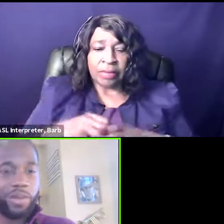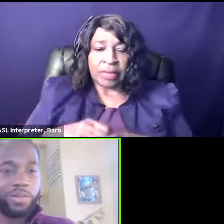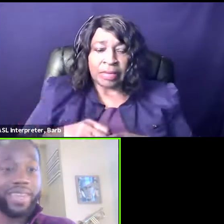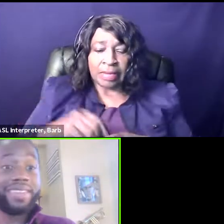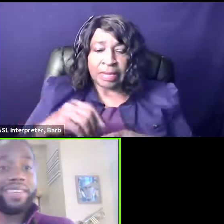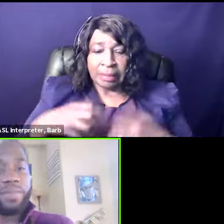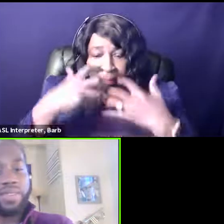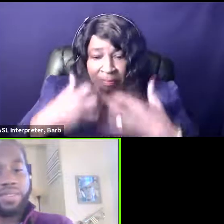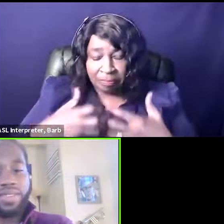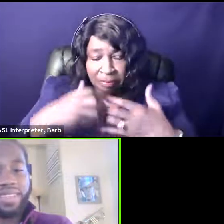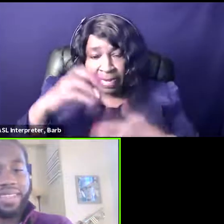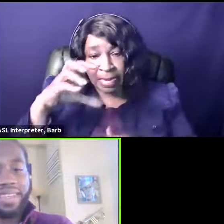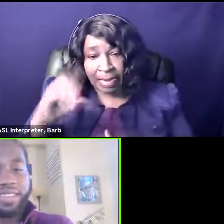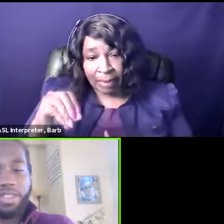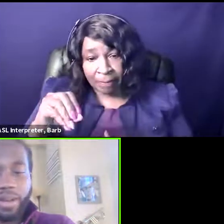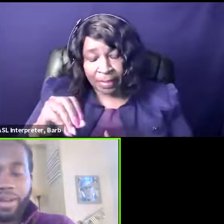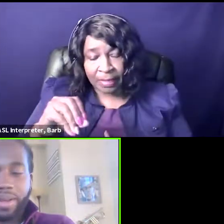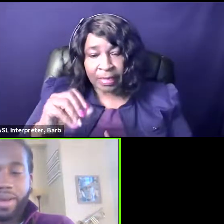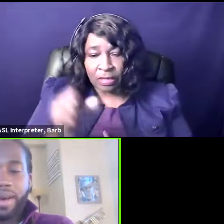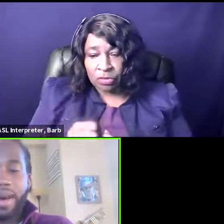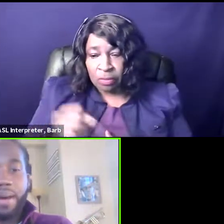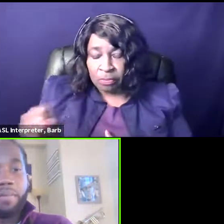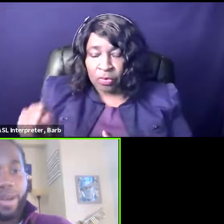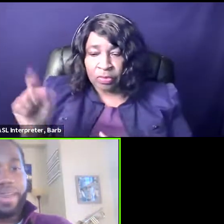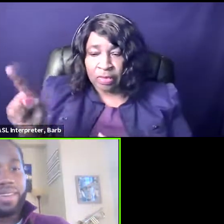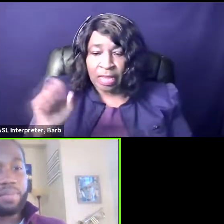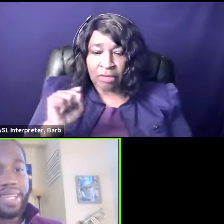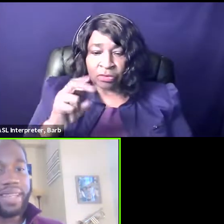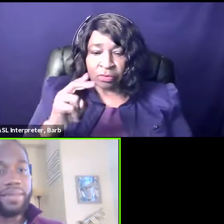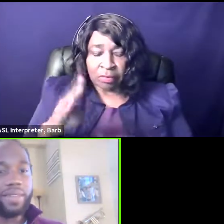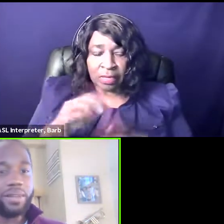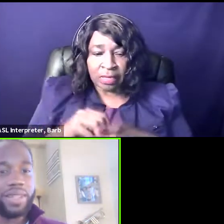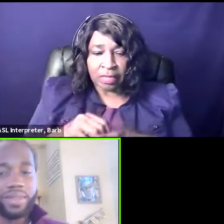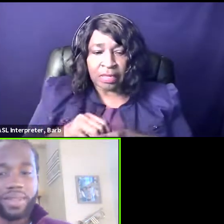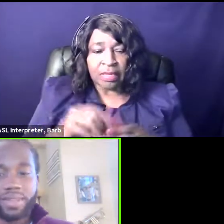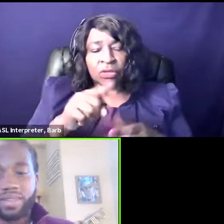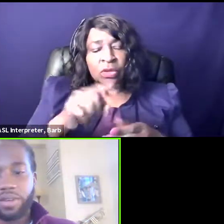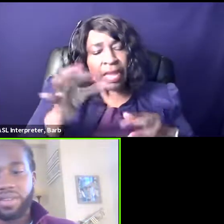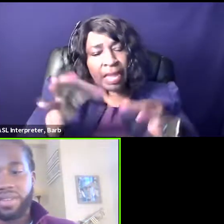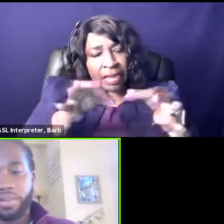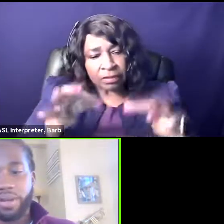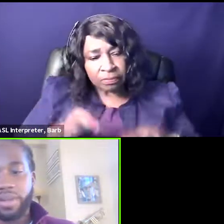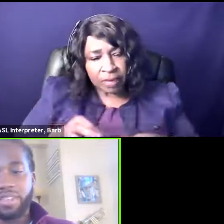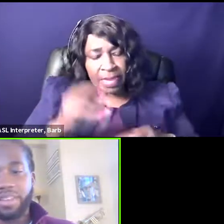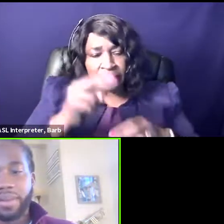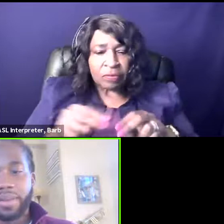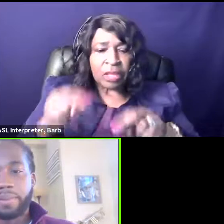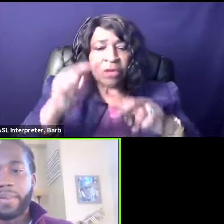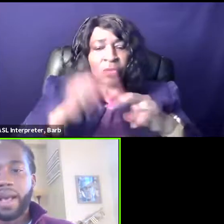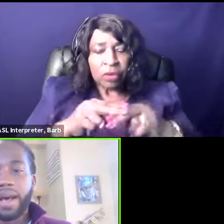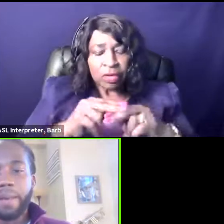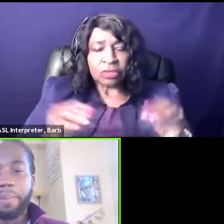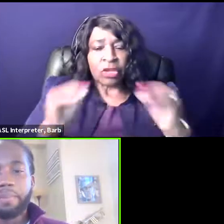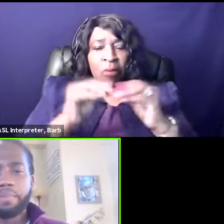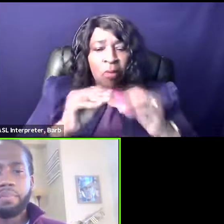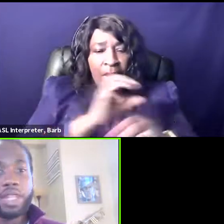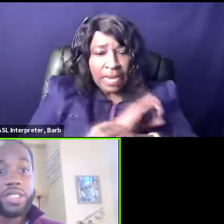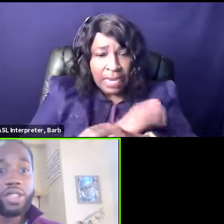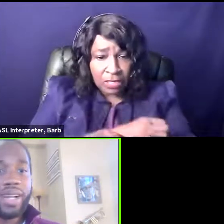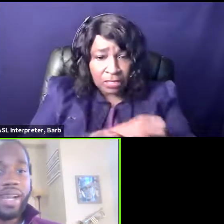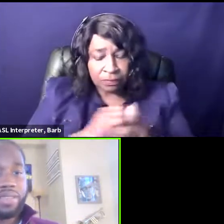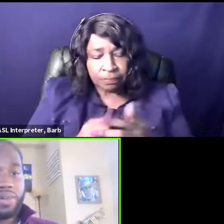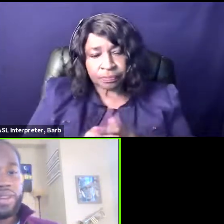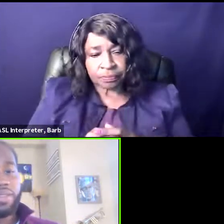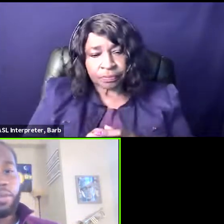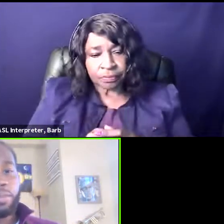into the suburbs at the expense of a city like Detroit, right? Explaining, these increases in more energy. Much of